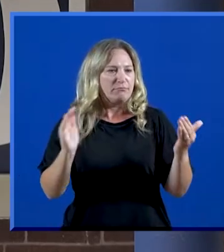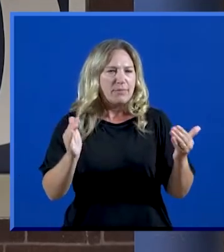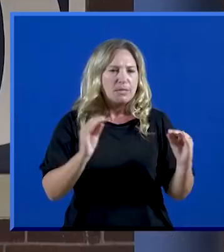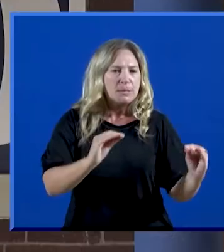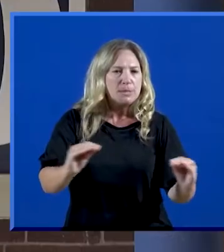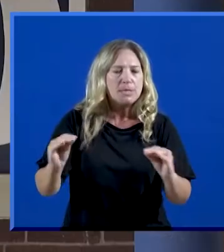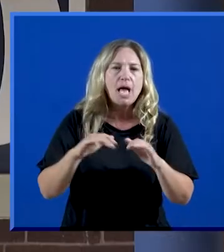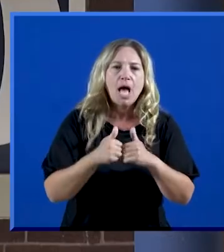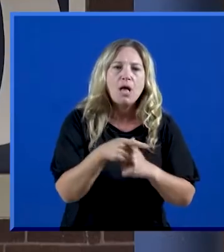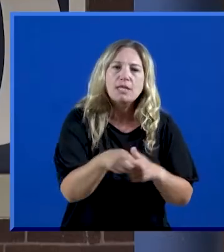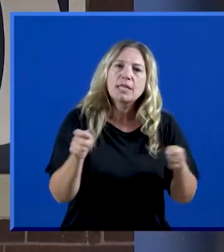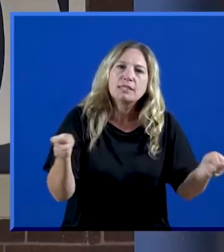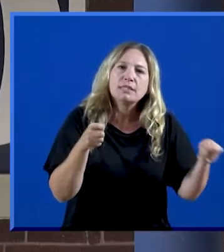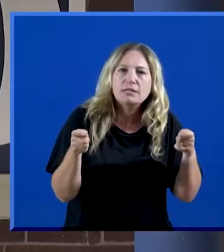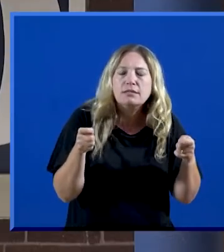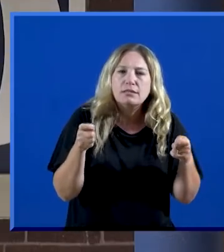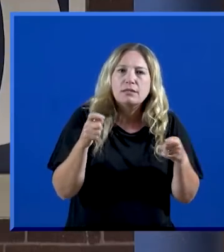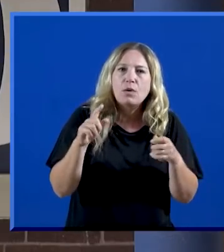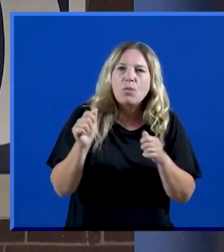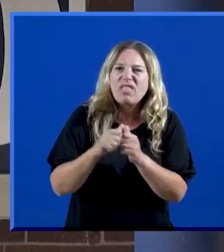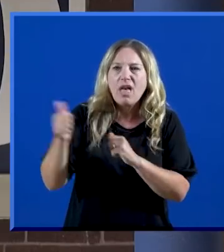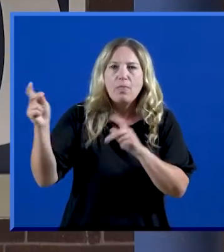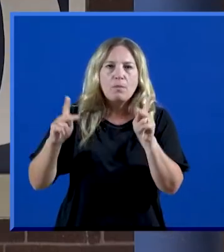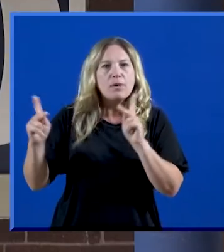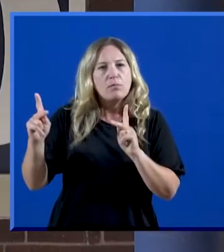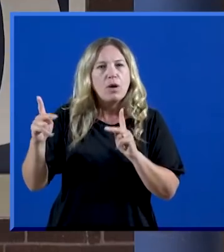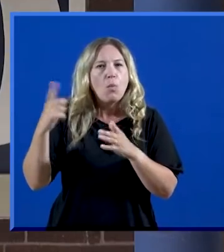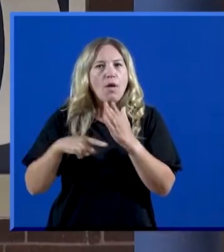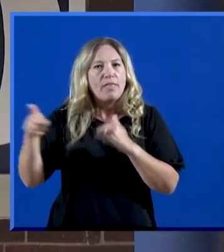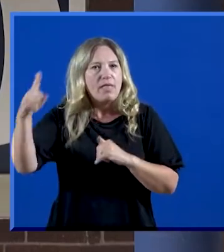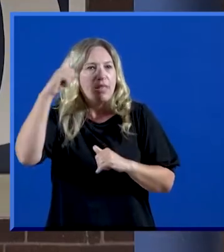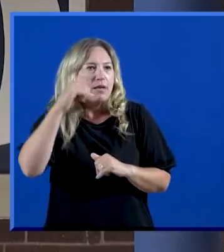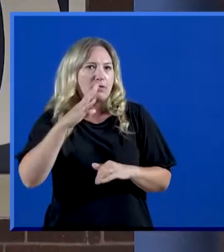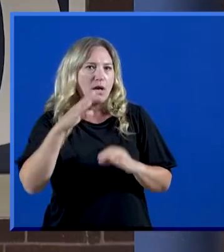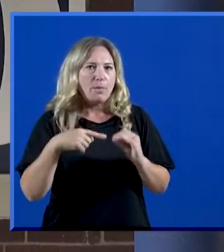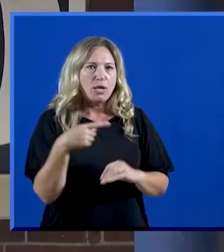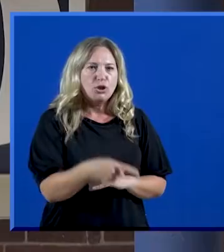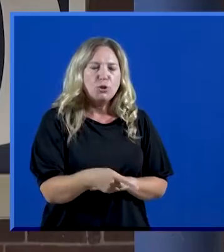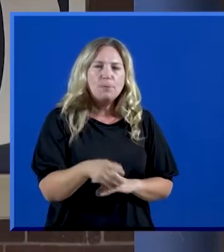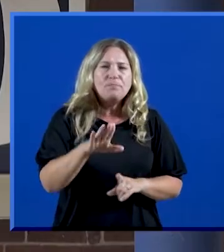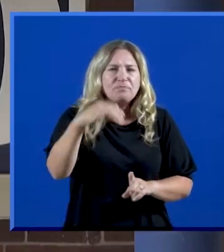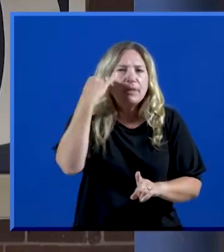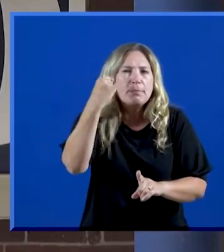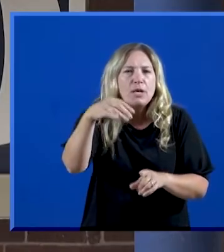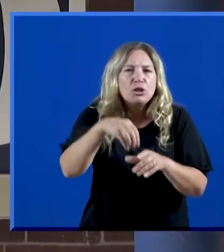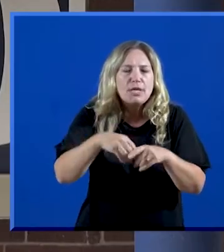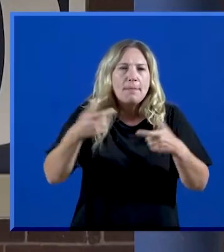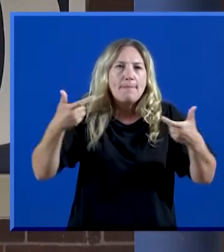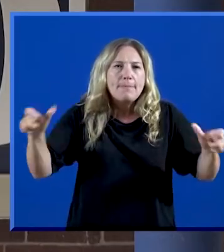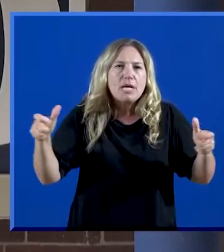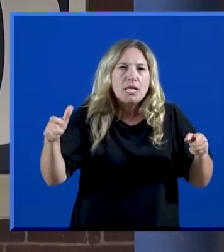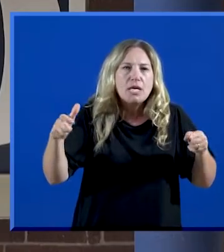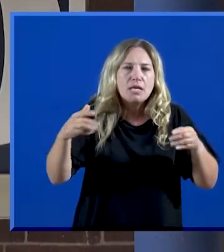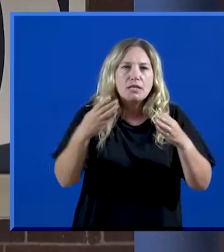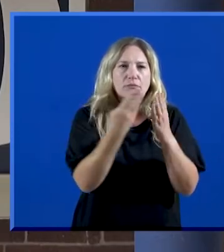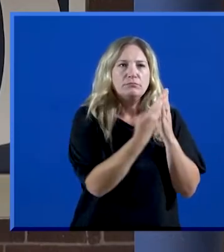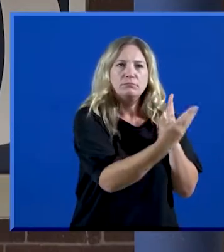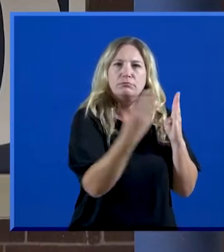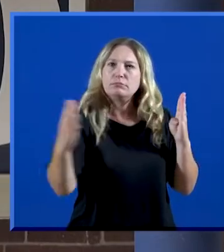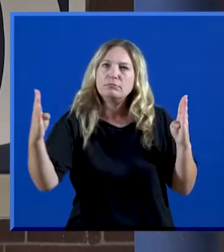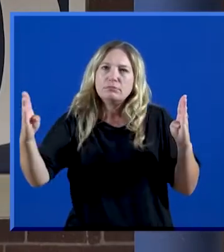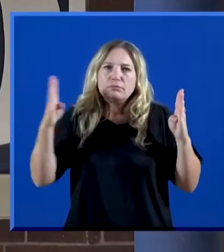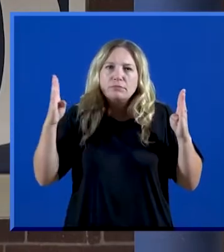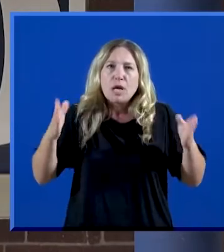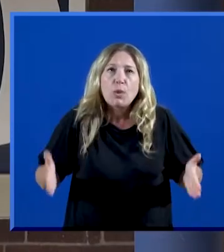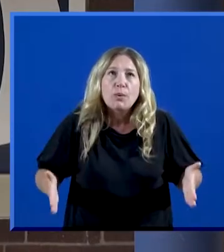I've used an analogy for my students to help them try and deal with what people say or perceive about them. Imagine that you were in the middle of a giant square with